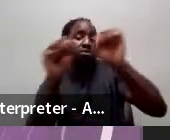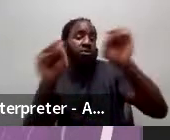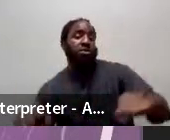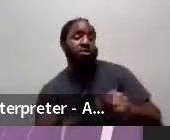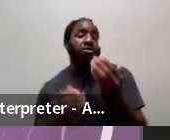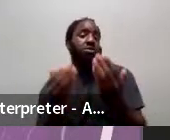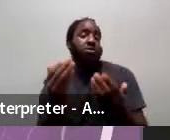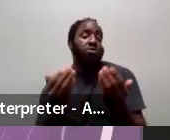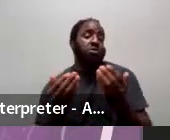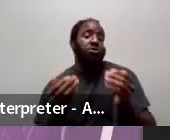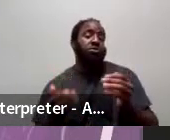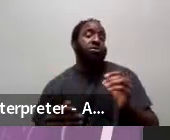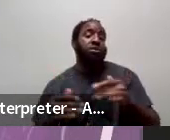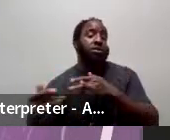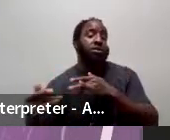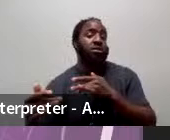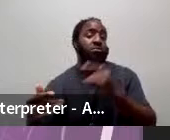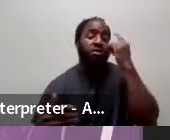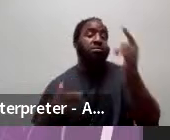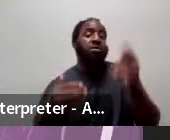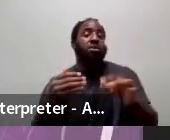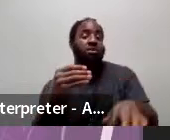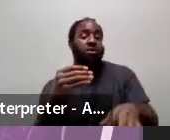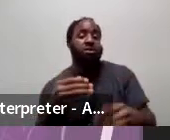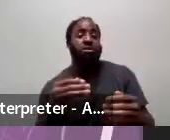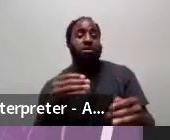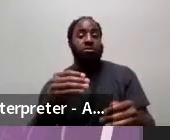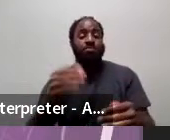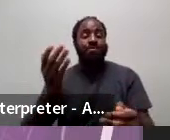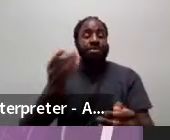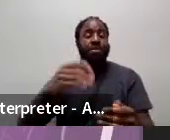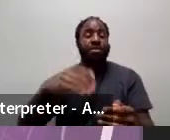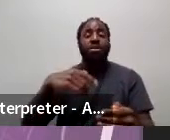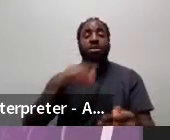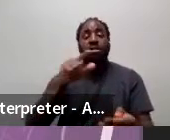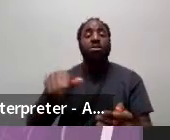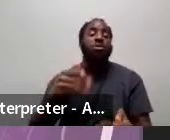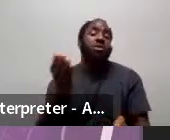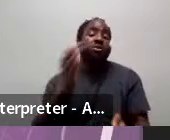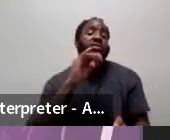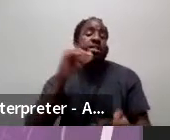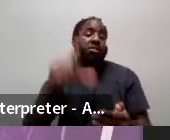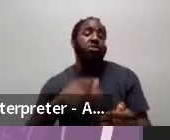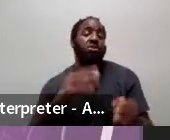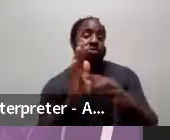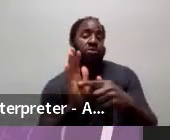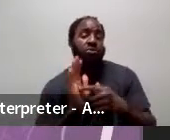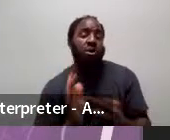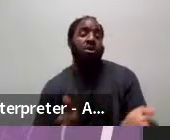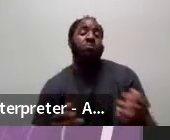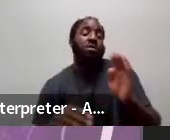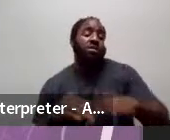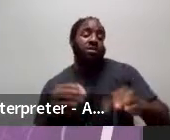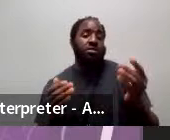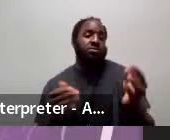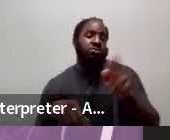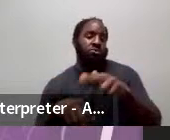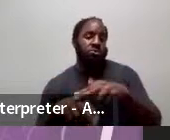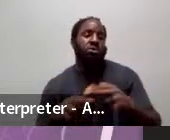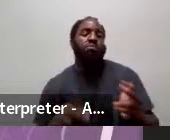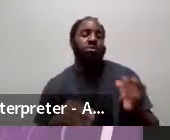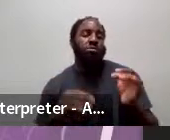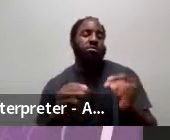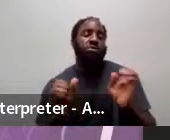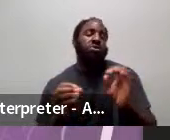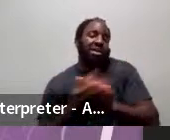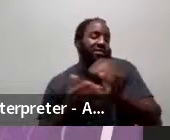a transit zone. So there a slightly lower requirement would apply. Yeah, that's in